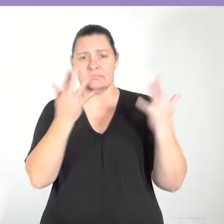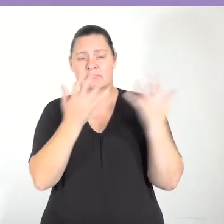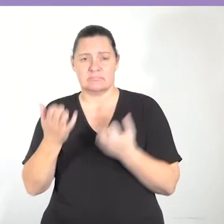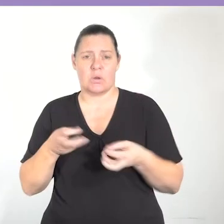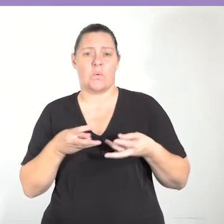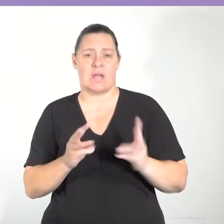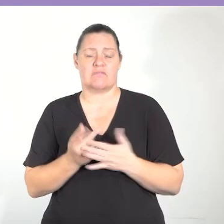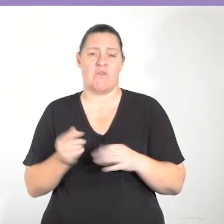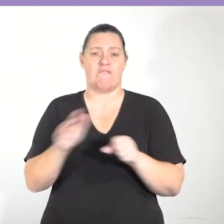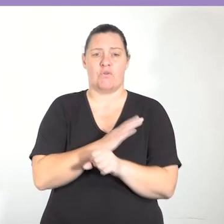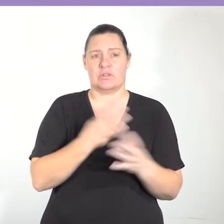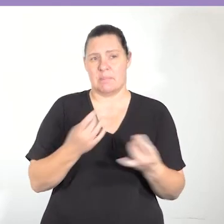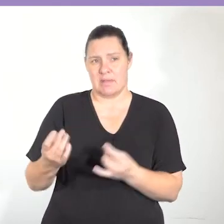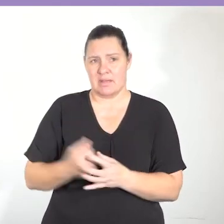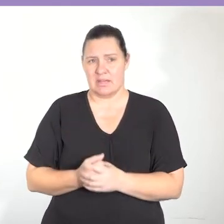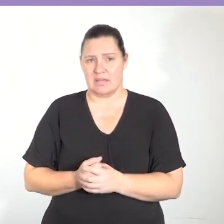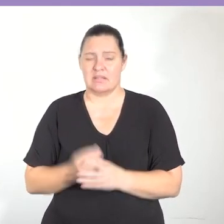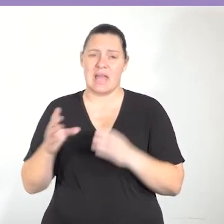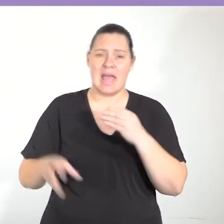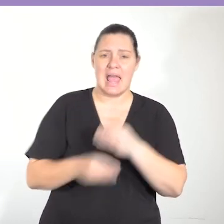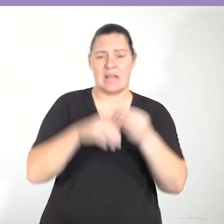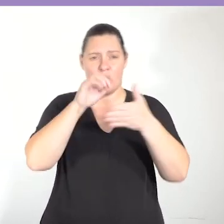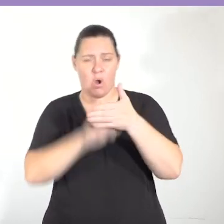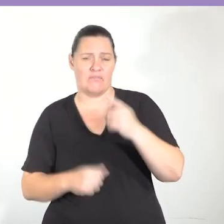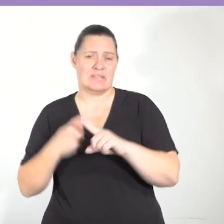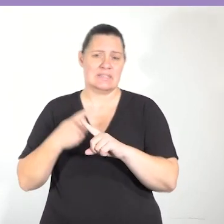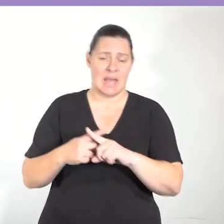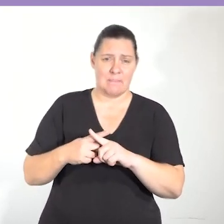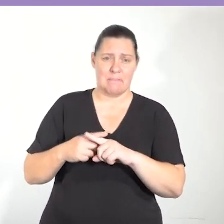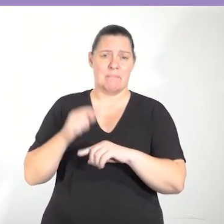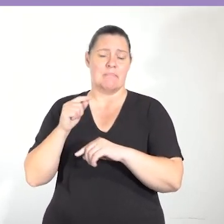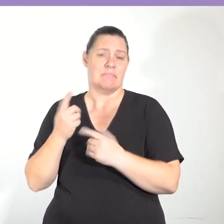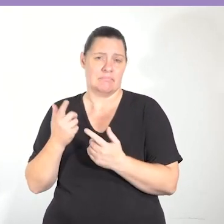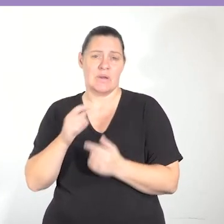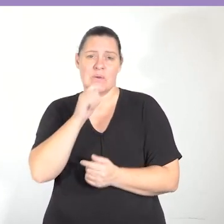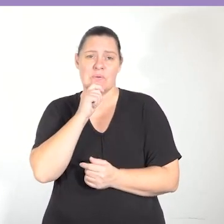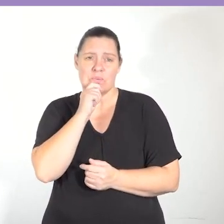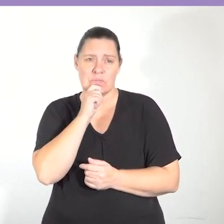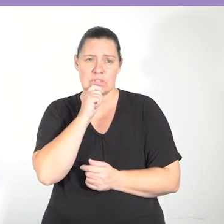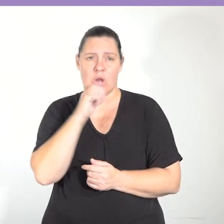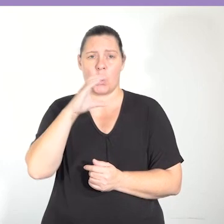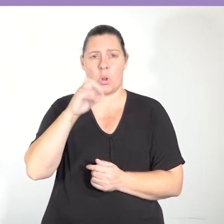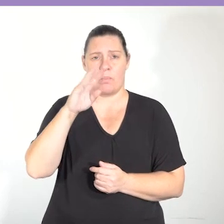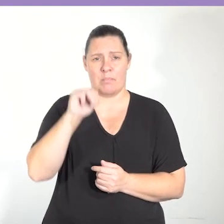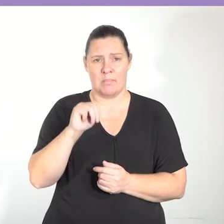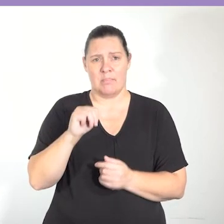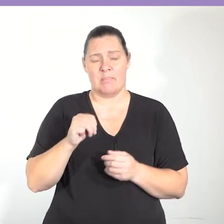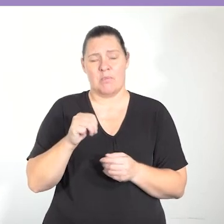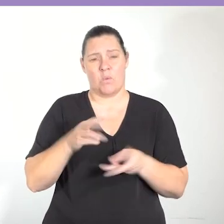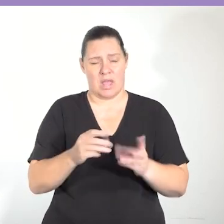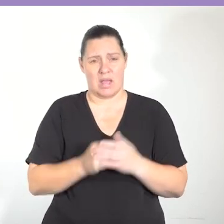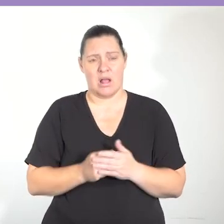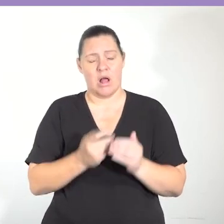calculation techniques with whole numbers. That is, adding, subtracting, multiplying using the column method, long